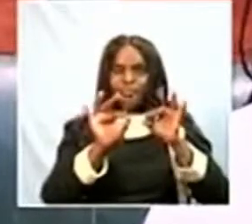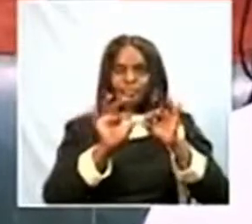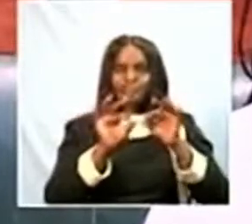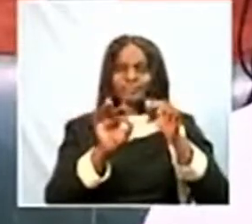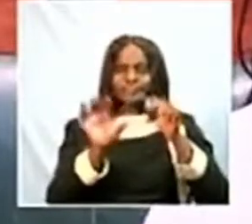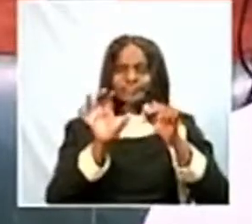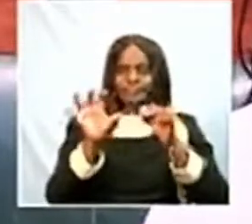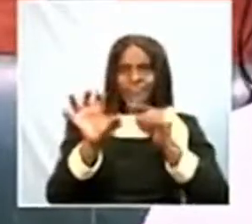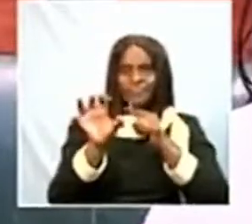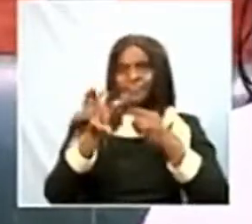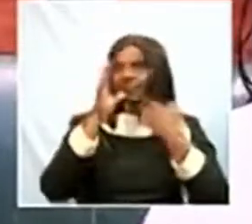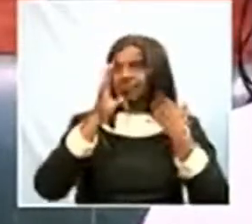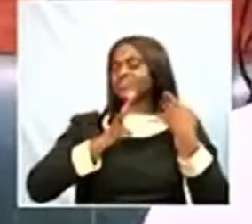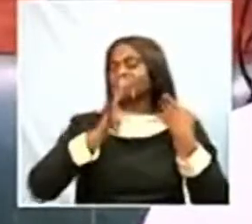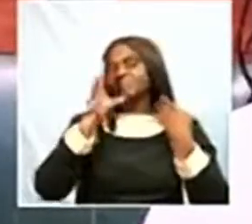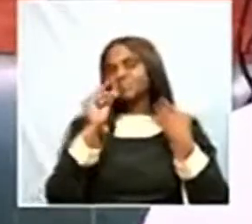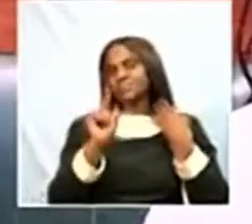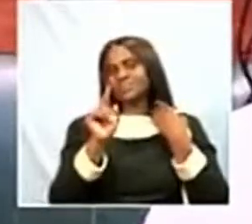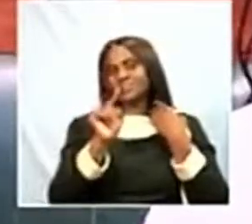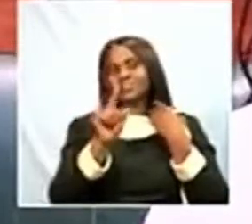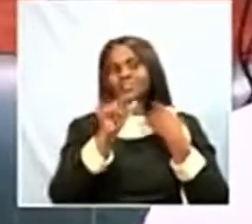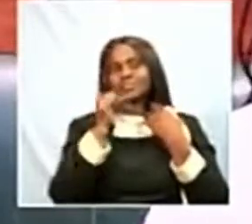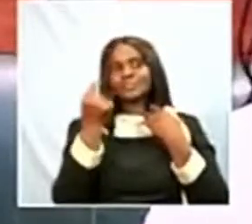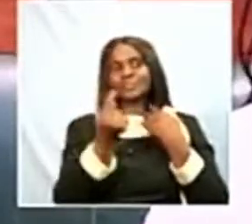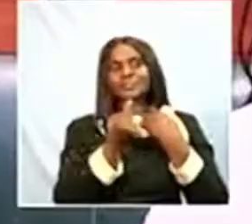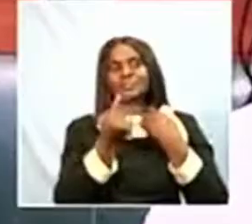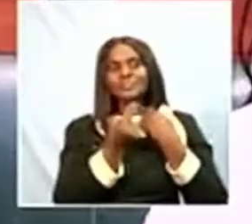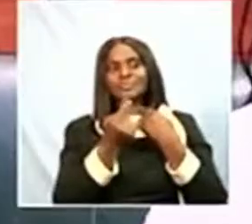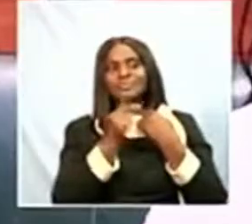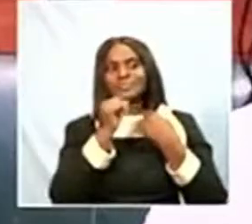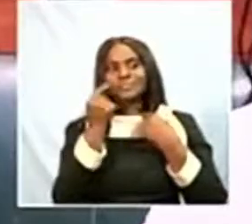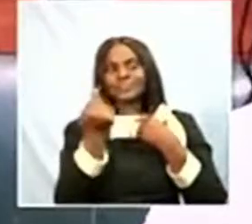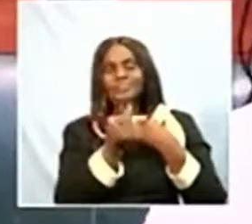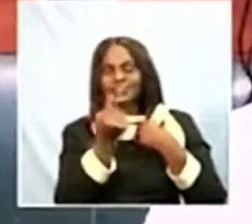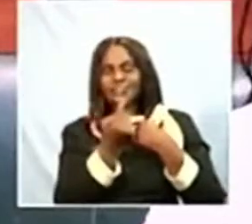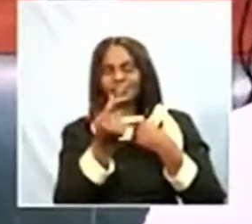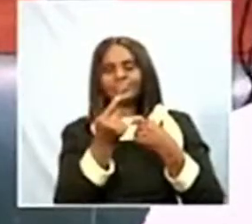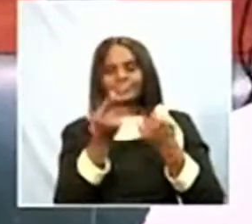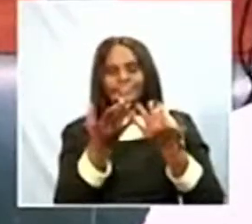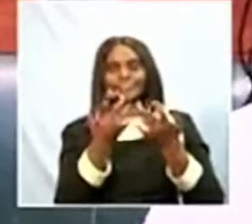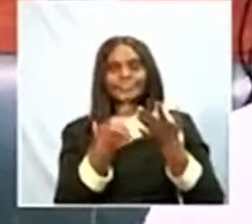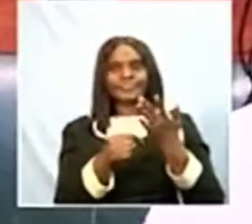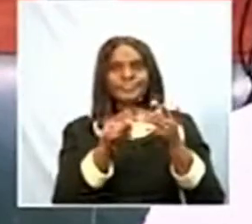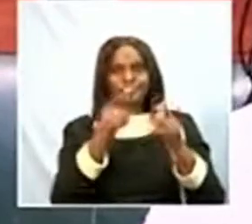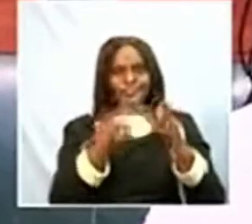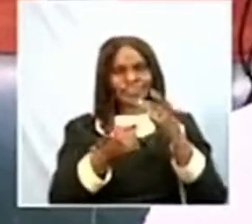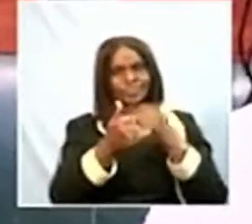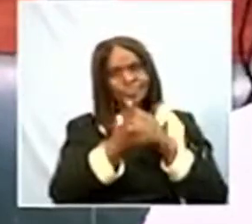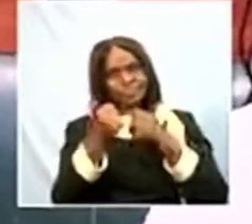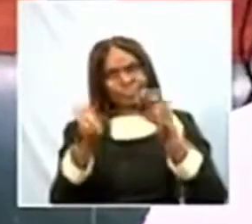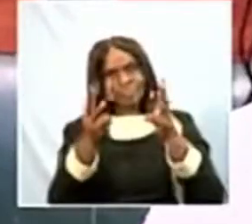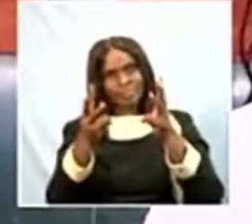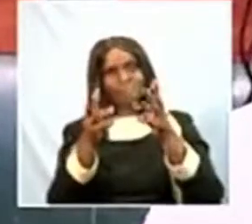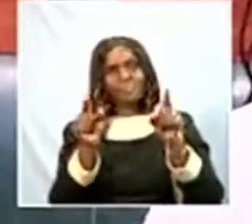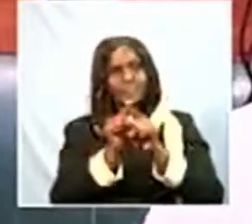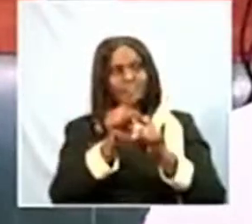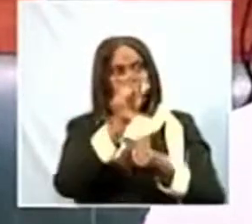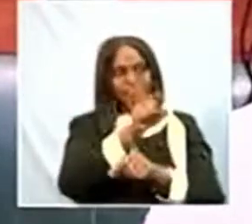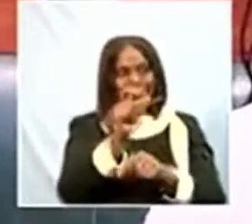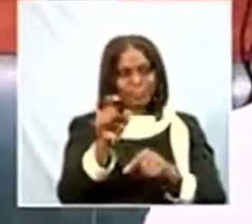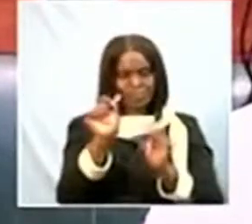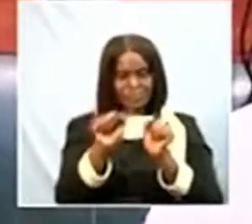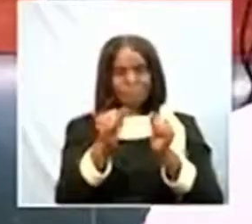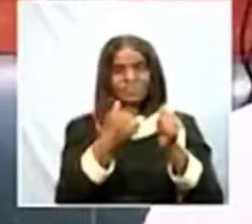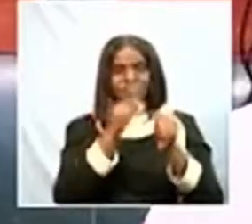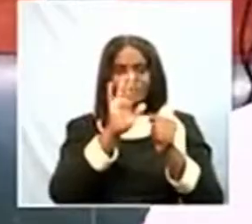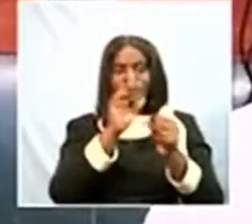sectors. Madam Speaker, this is not only that, but also on the other hand, individuals can also play